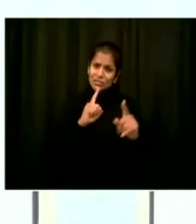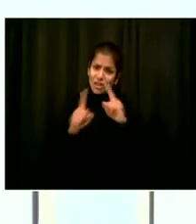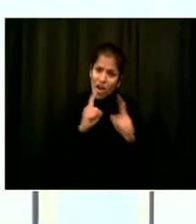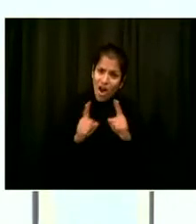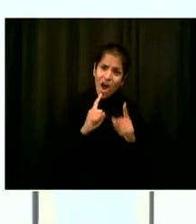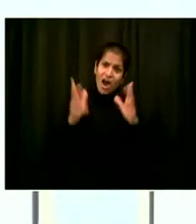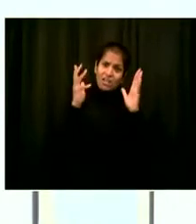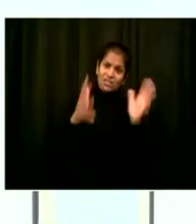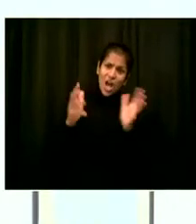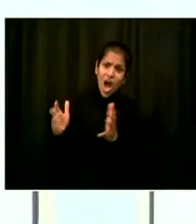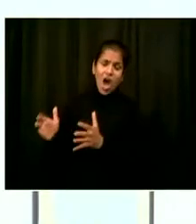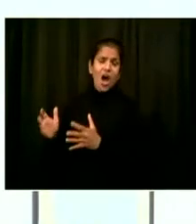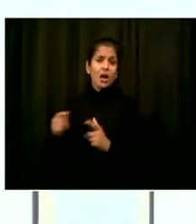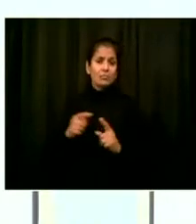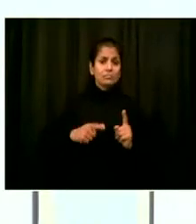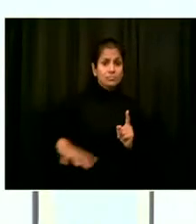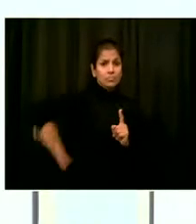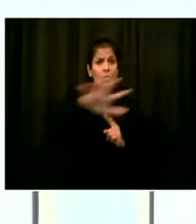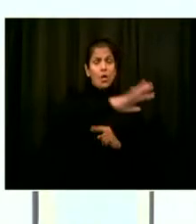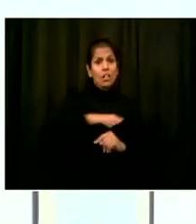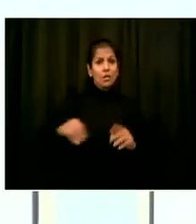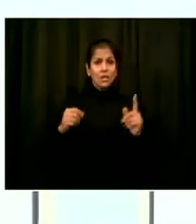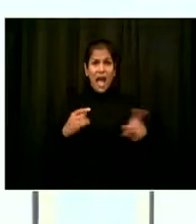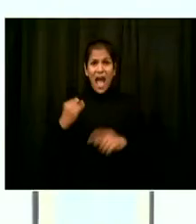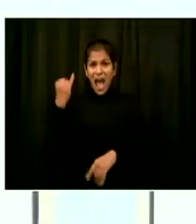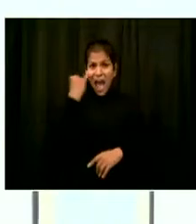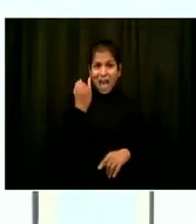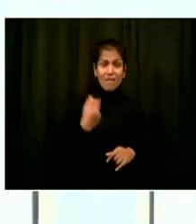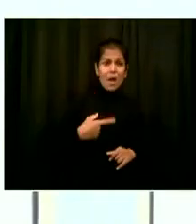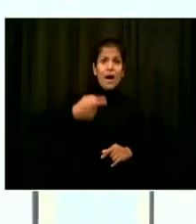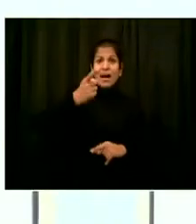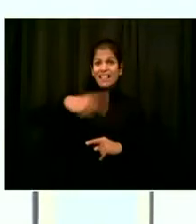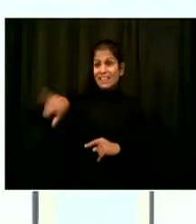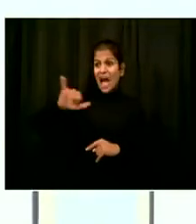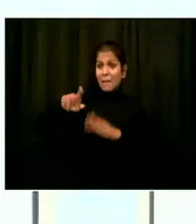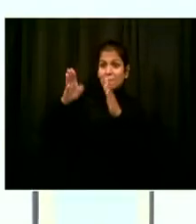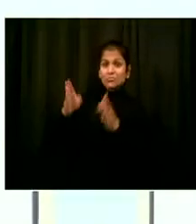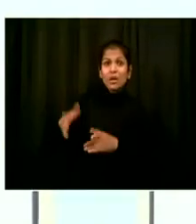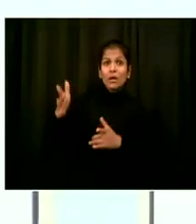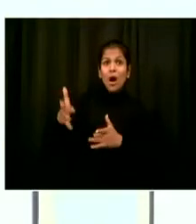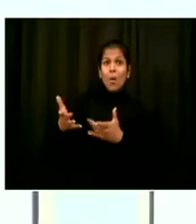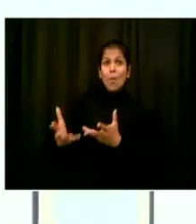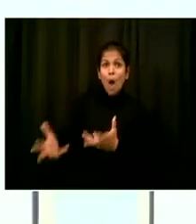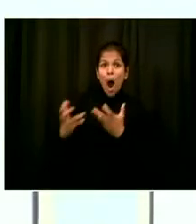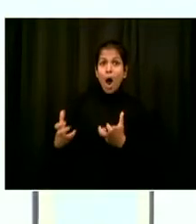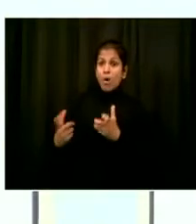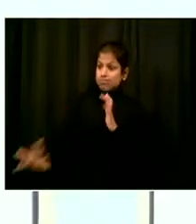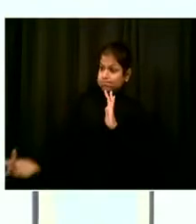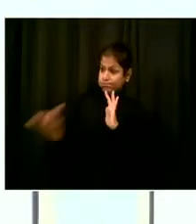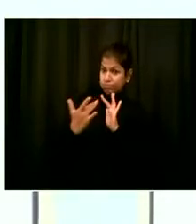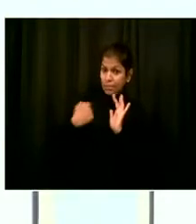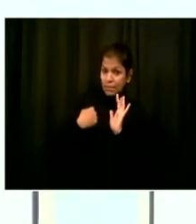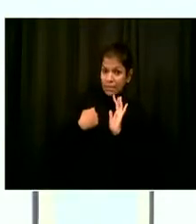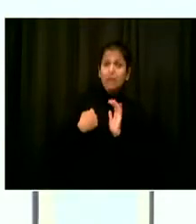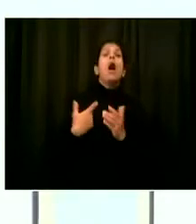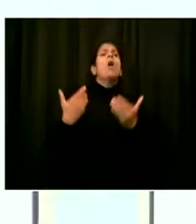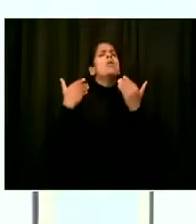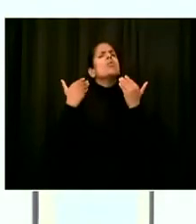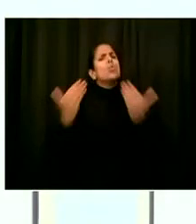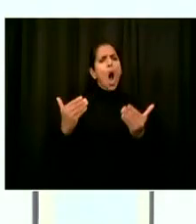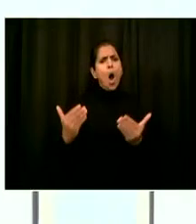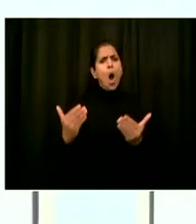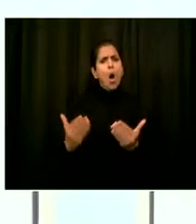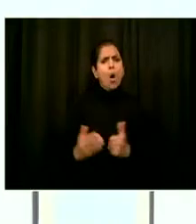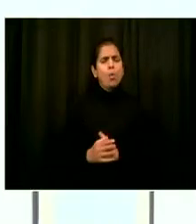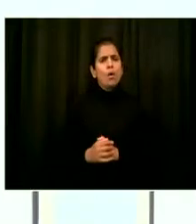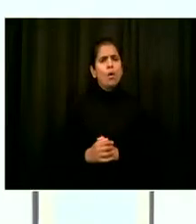are uh specific uh officials who uh would like even more information or for us to um to make sure